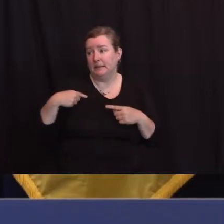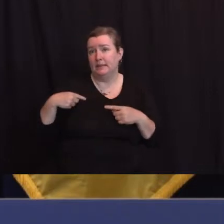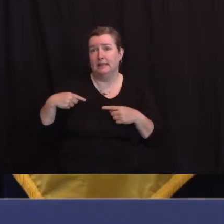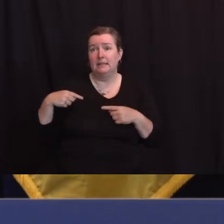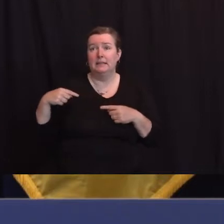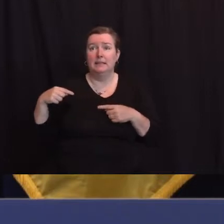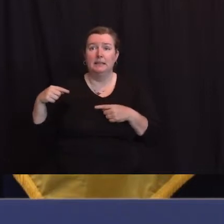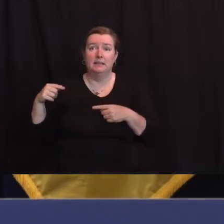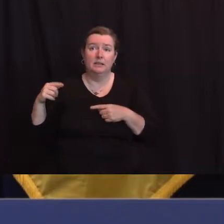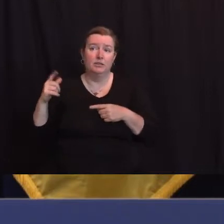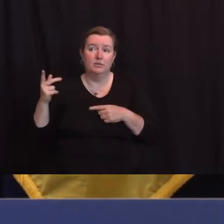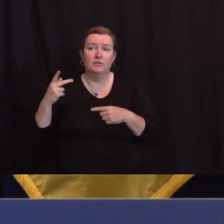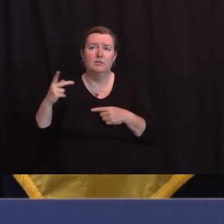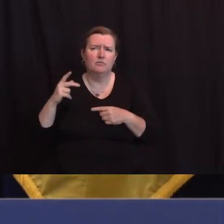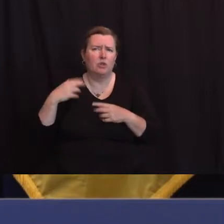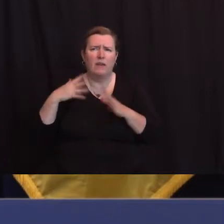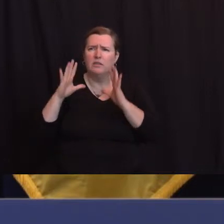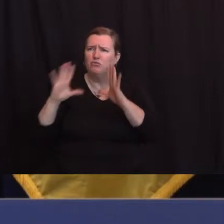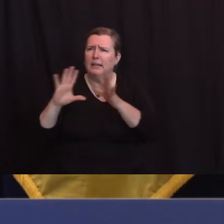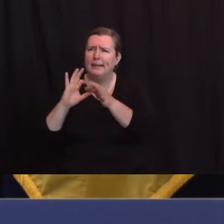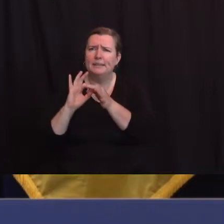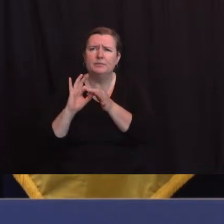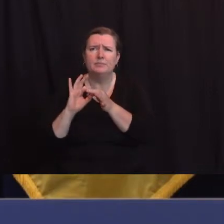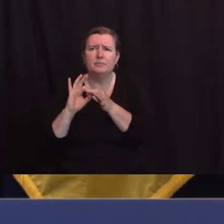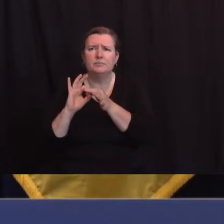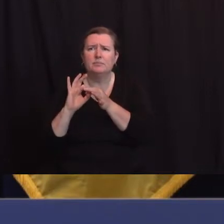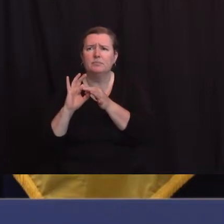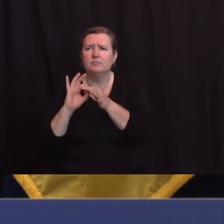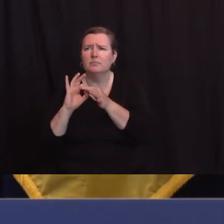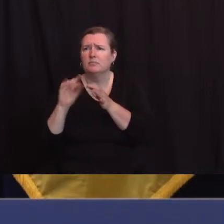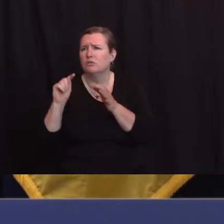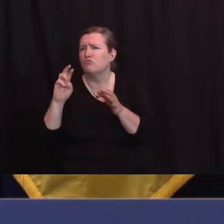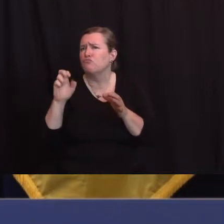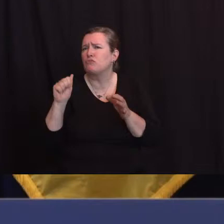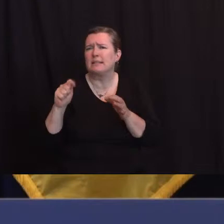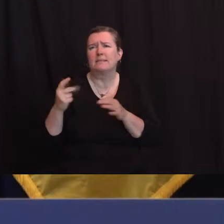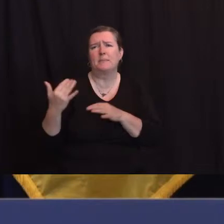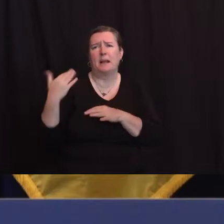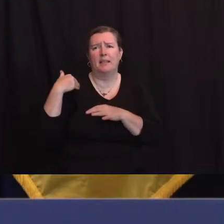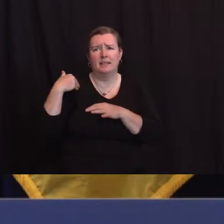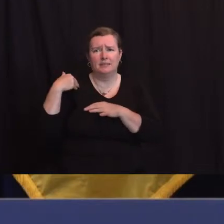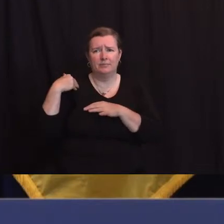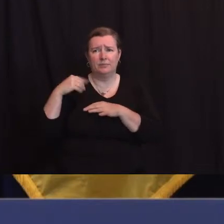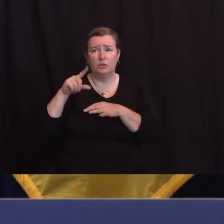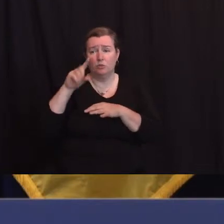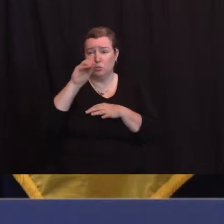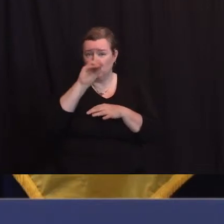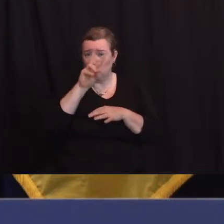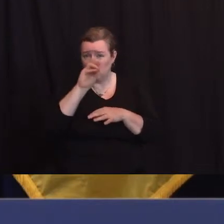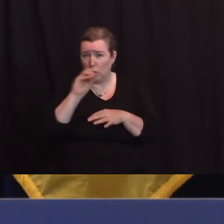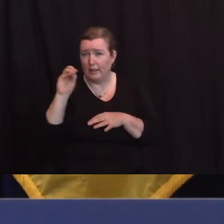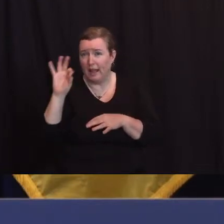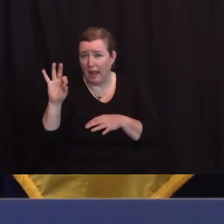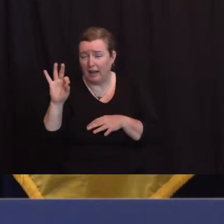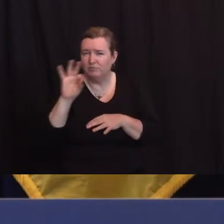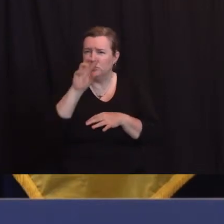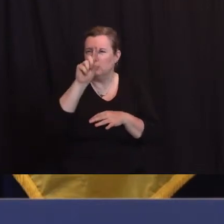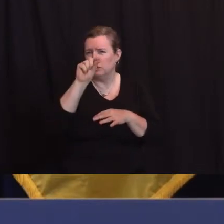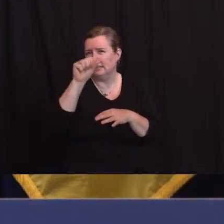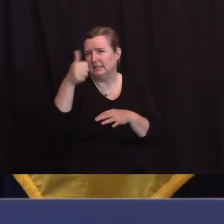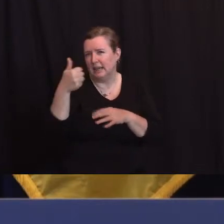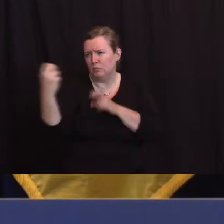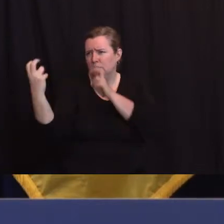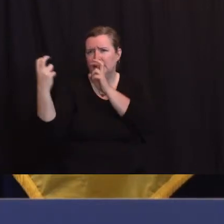treat in, I think, 2009 or 10 to have dinner with Justice Scalia and his wife